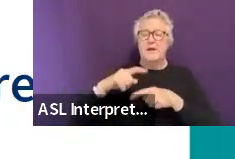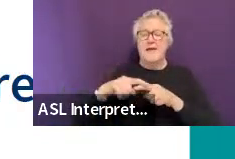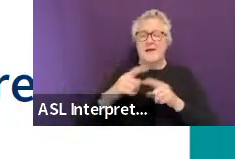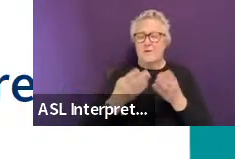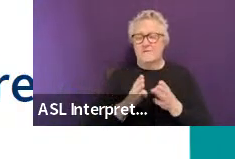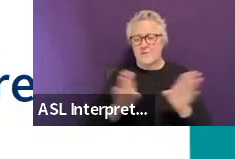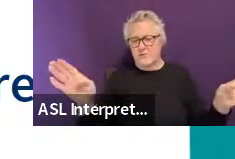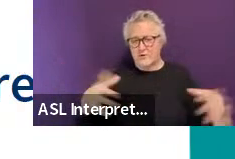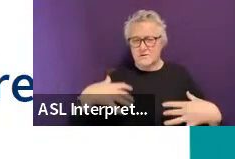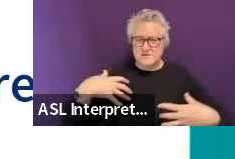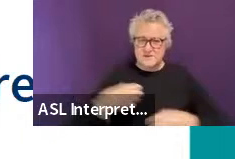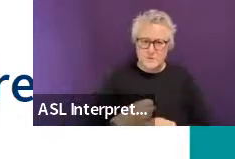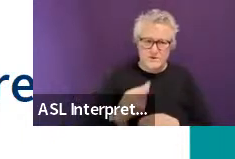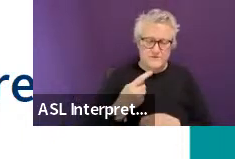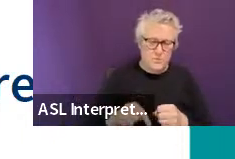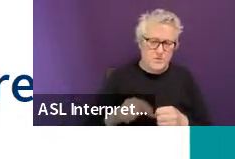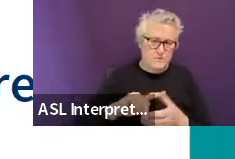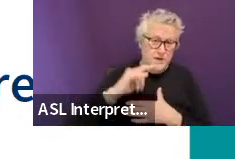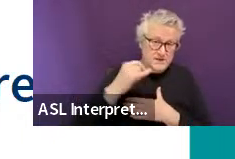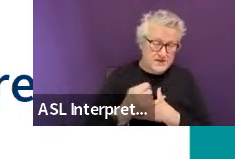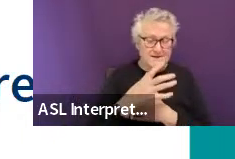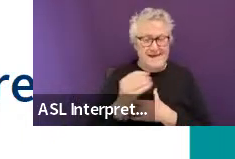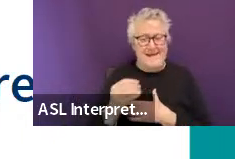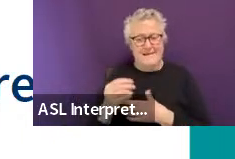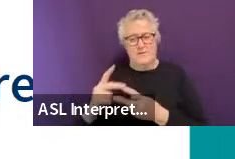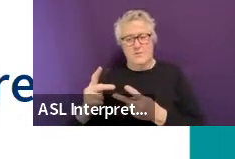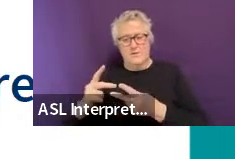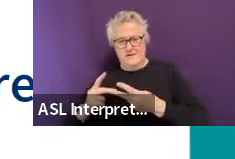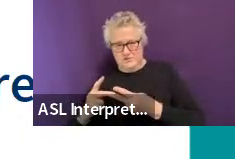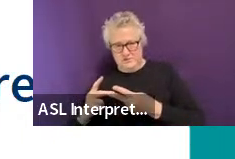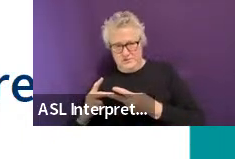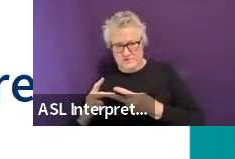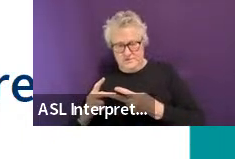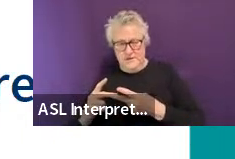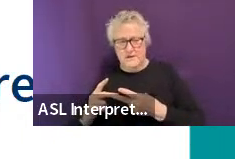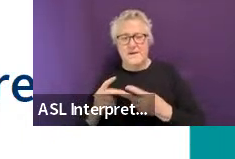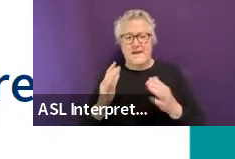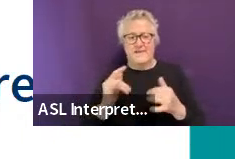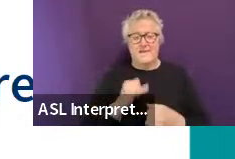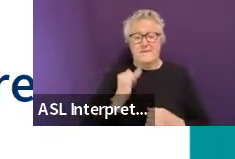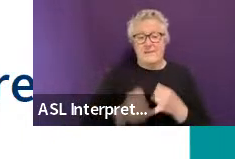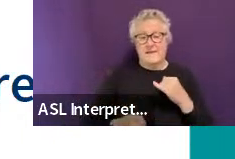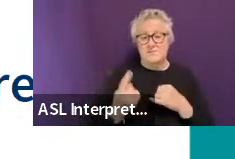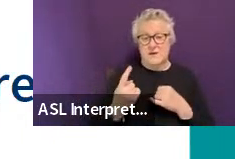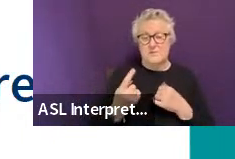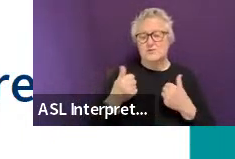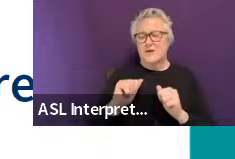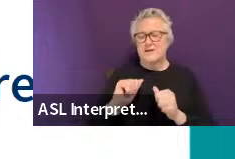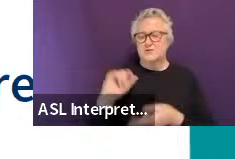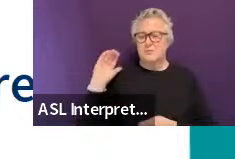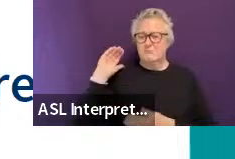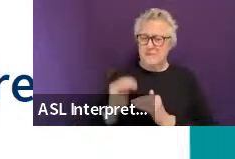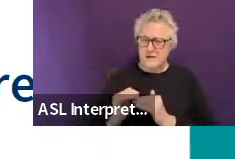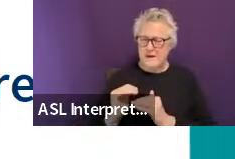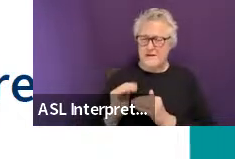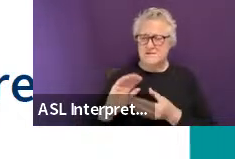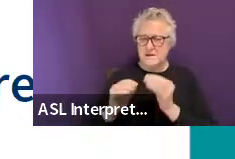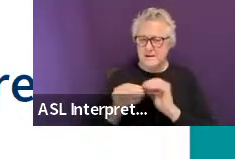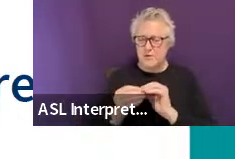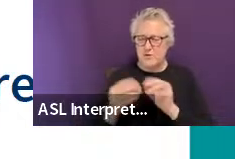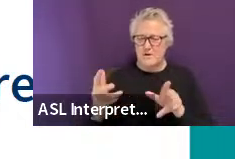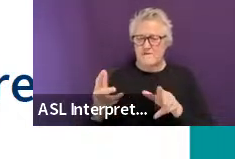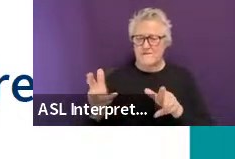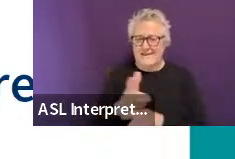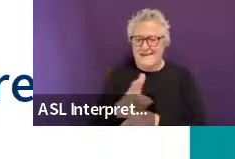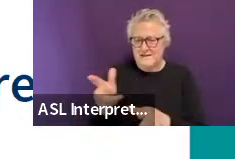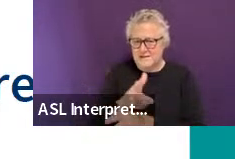also summarized them by location. So we have that information. And then the last one is we're trying to minimize the required number of lane shifts that are required